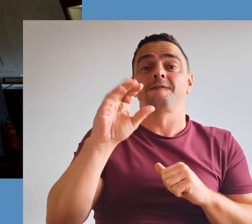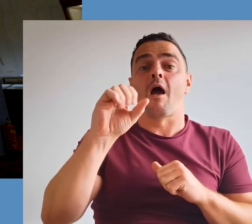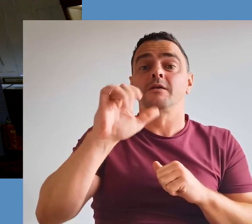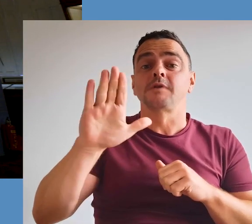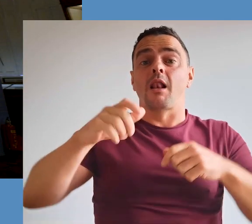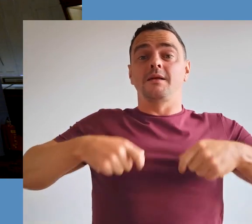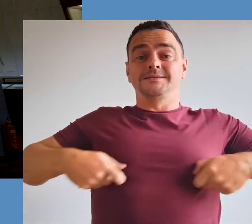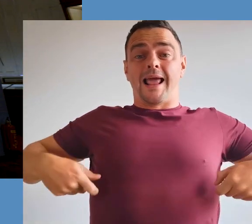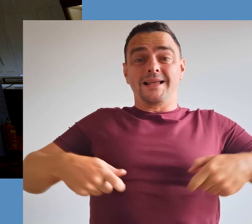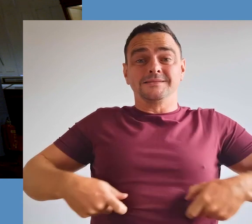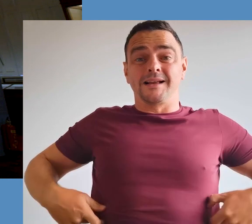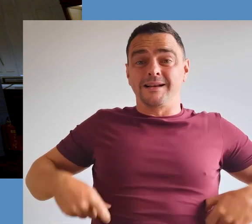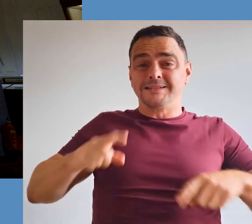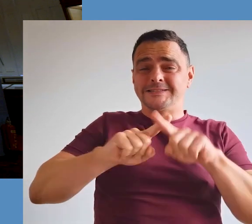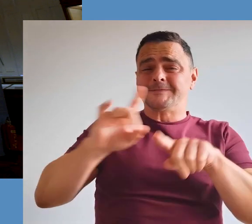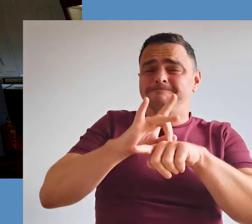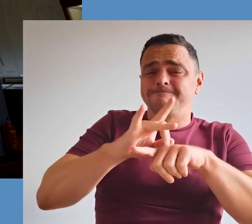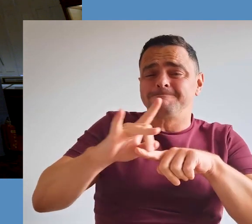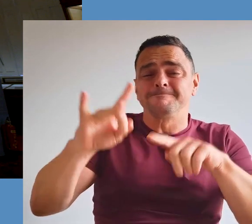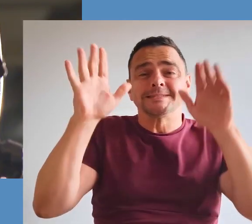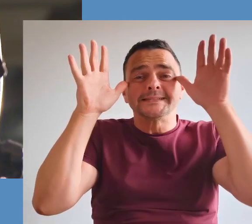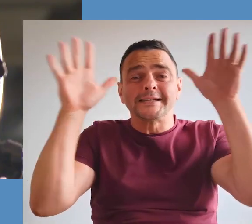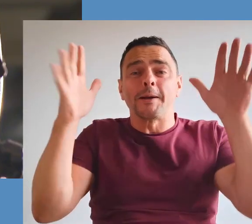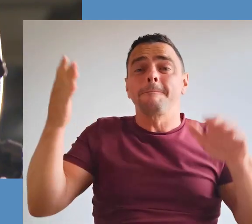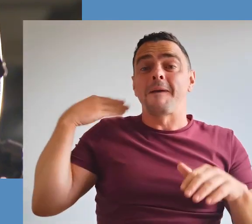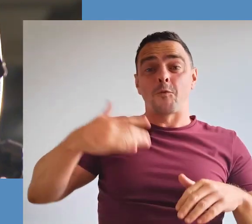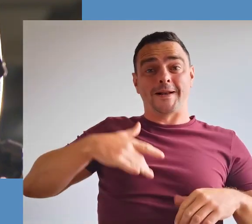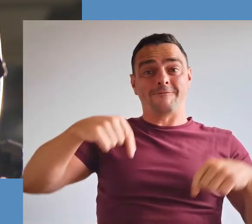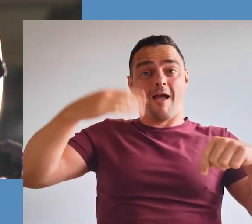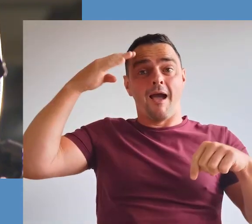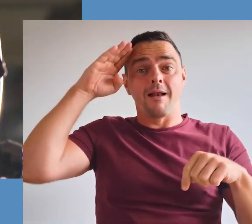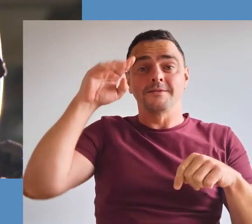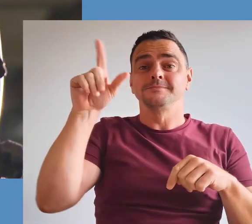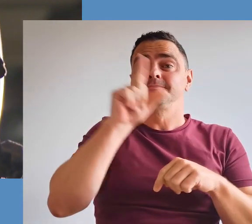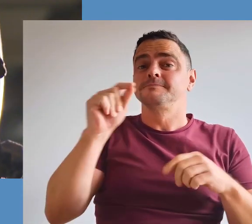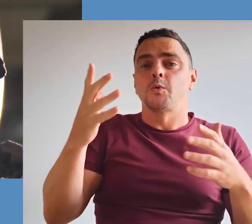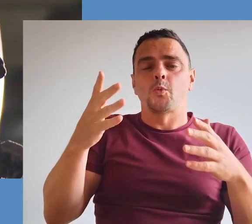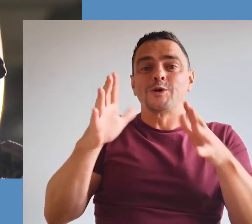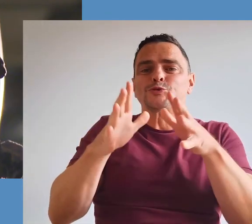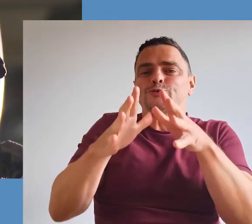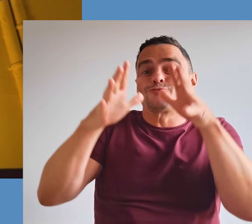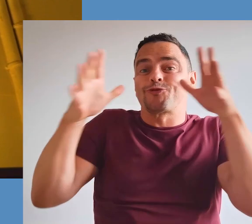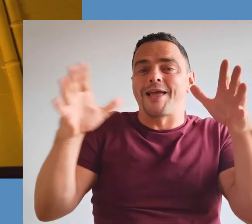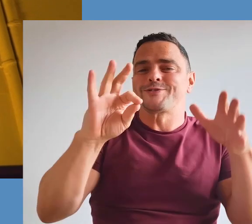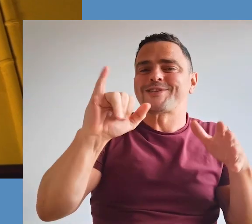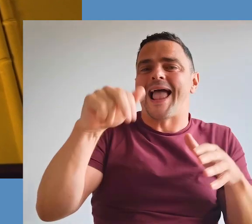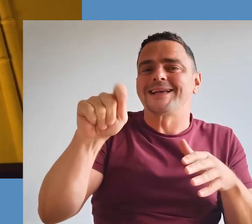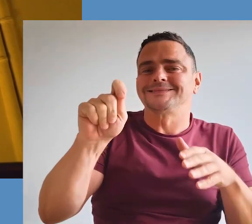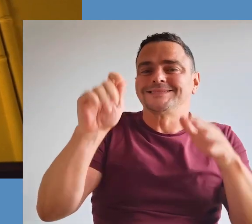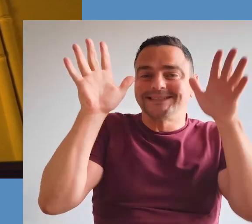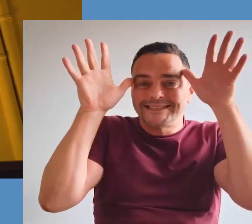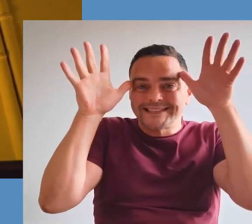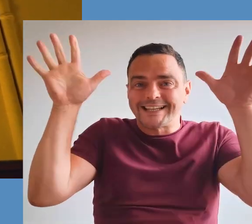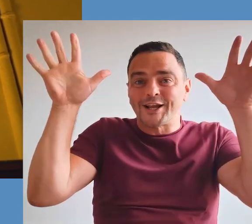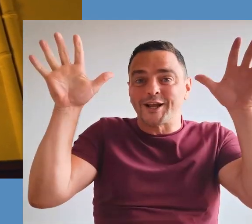of deer that also used to live right here in Ireland, the giant Irish deer. These amazing